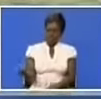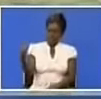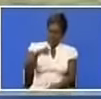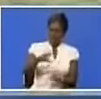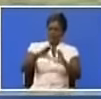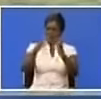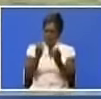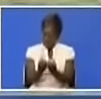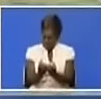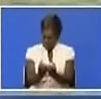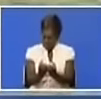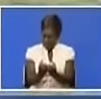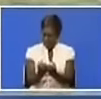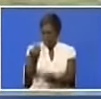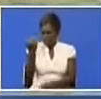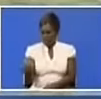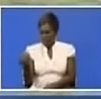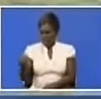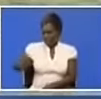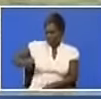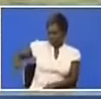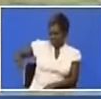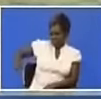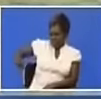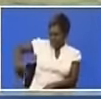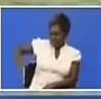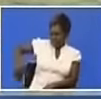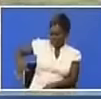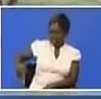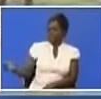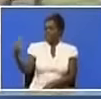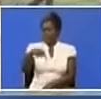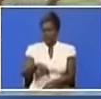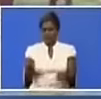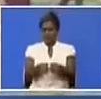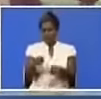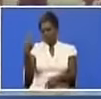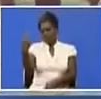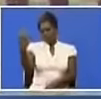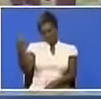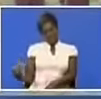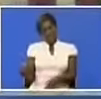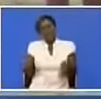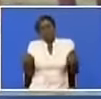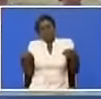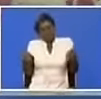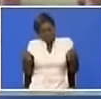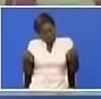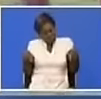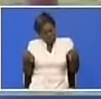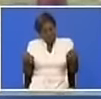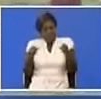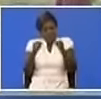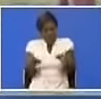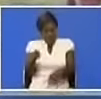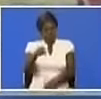darasa na watoto wale walikuwa wameshelewa alipoingia. Kuna mtoto mmoja huwa ana panic sana when